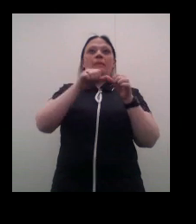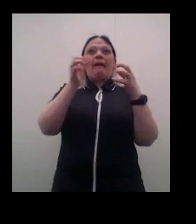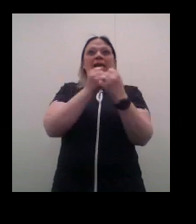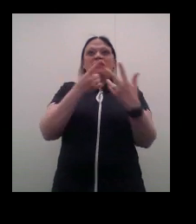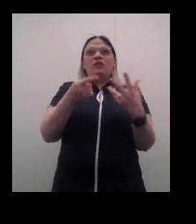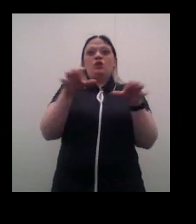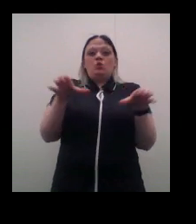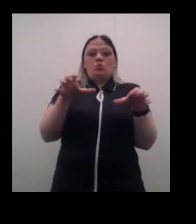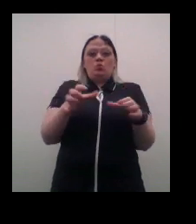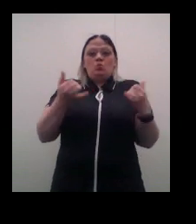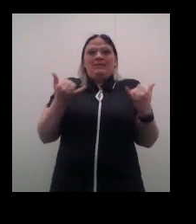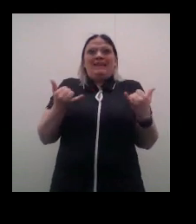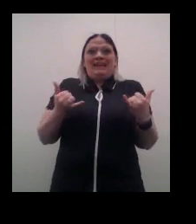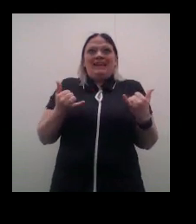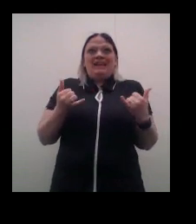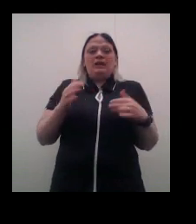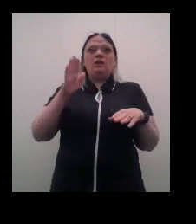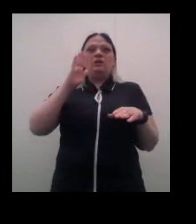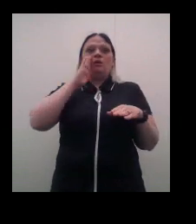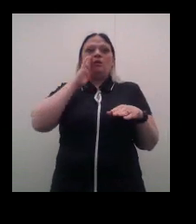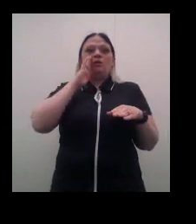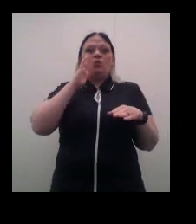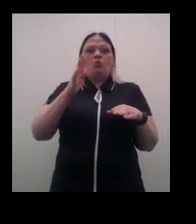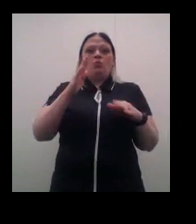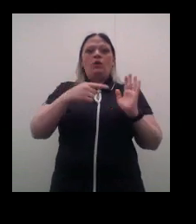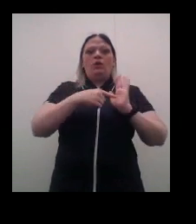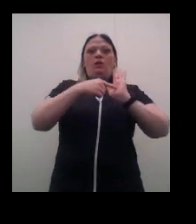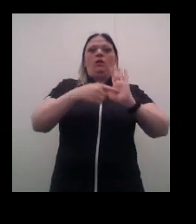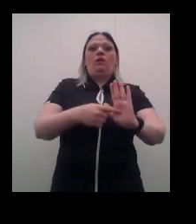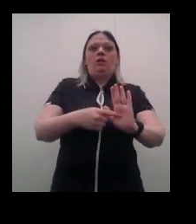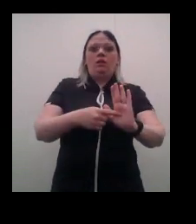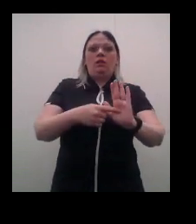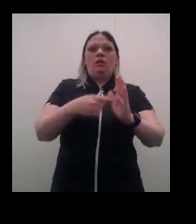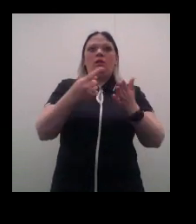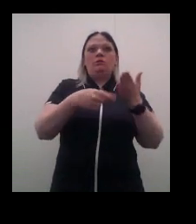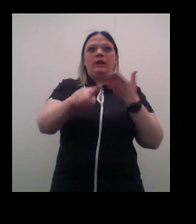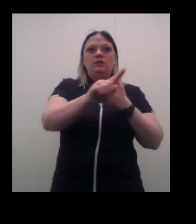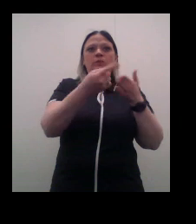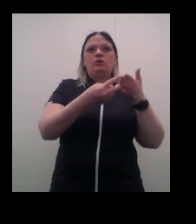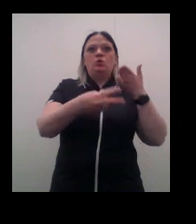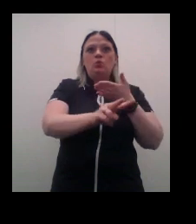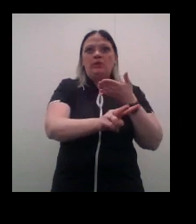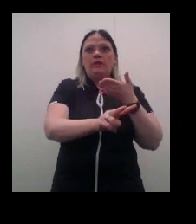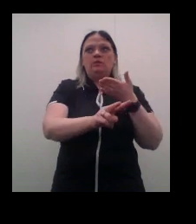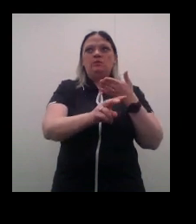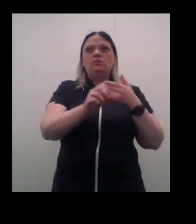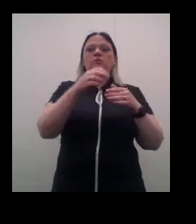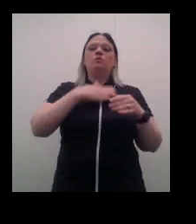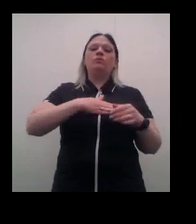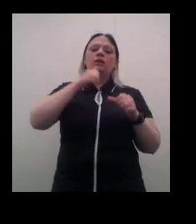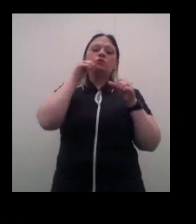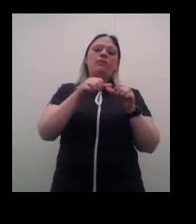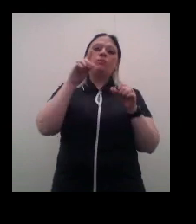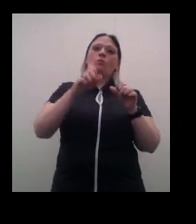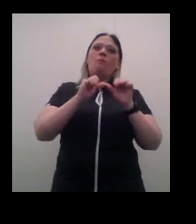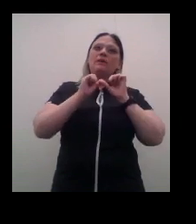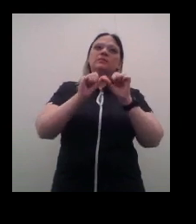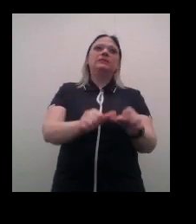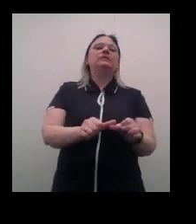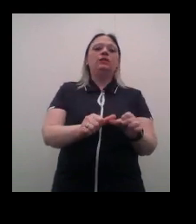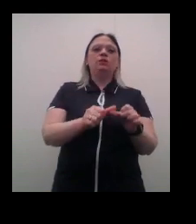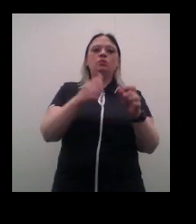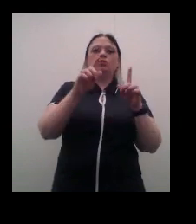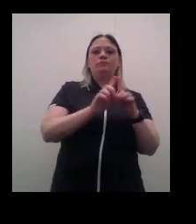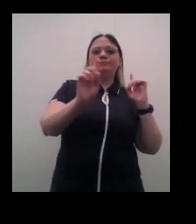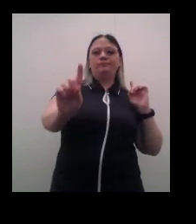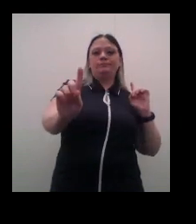today will be reflected on that graph in 1 to 2 weeks. So please remember, we have to continue with our social